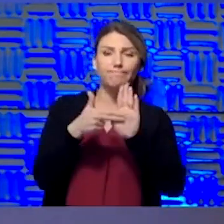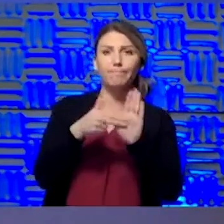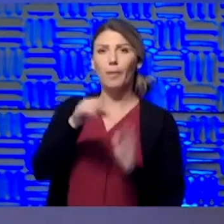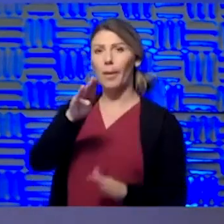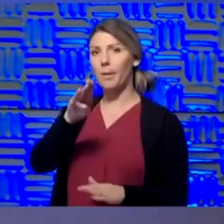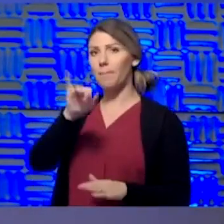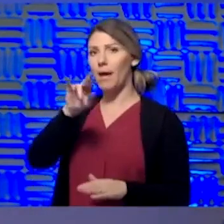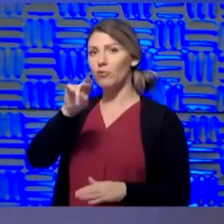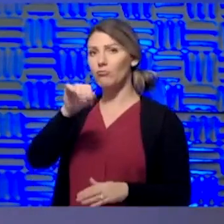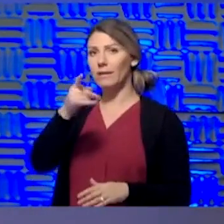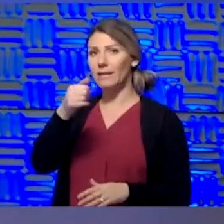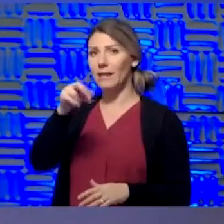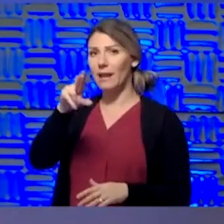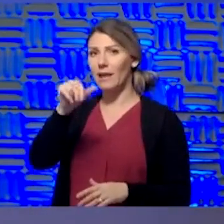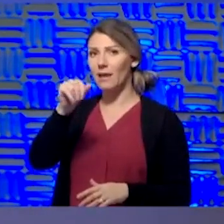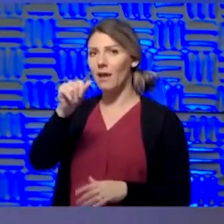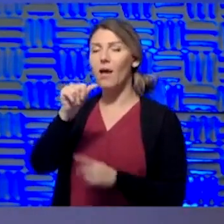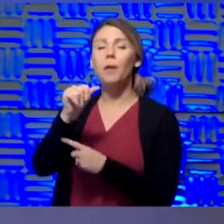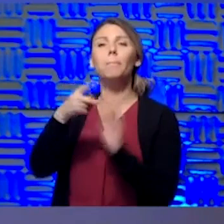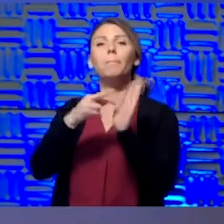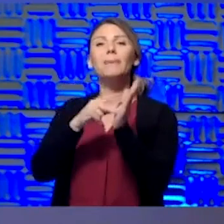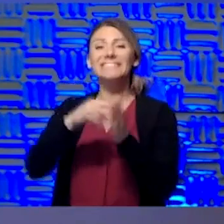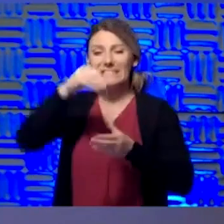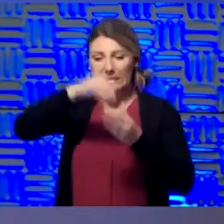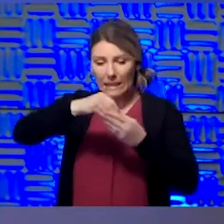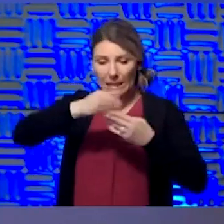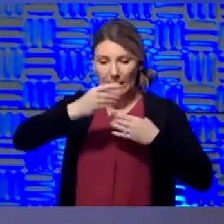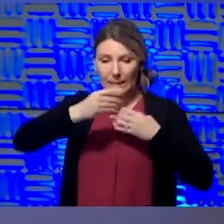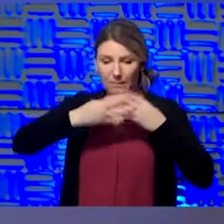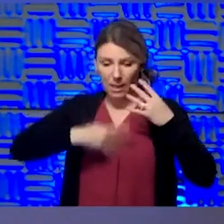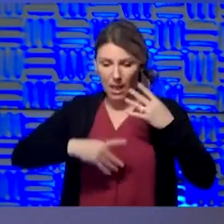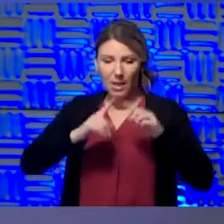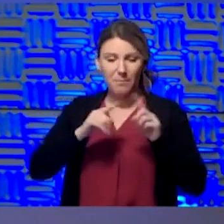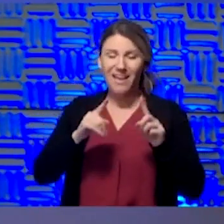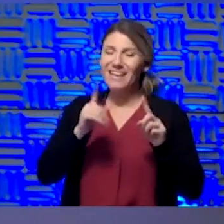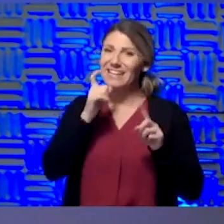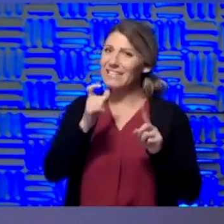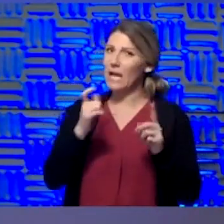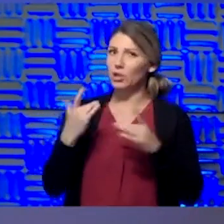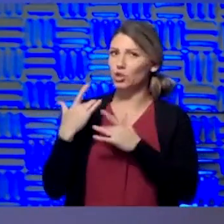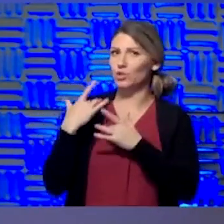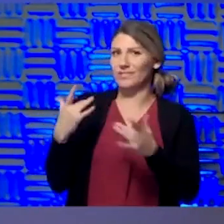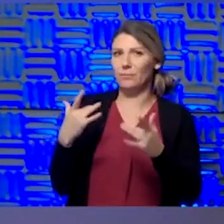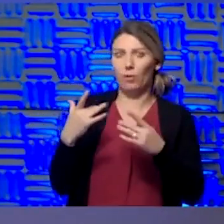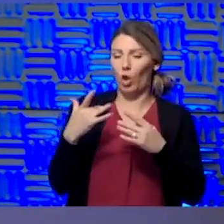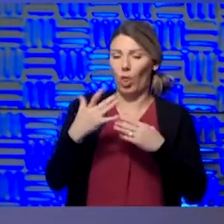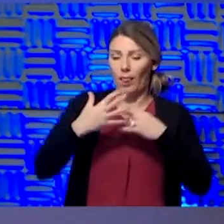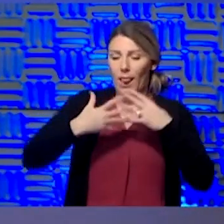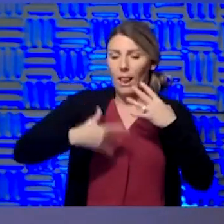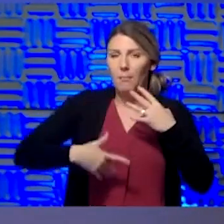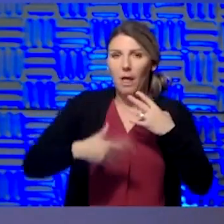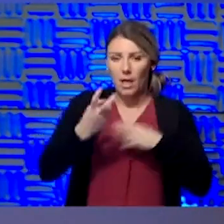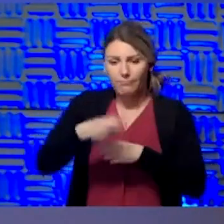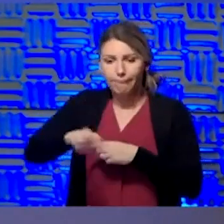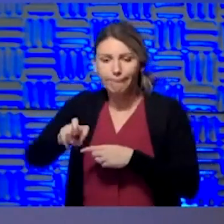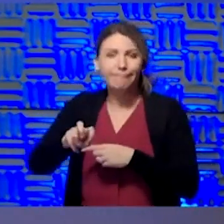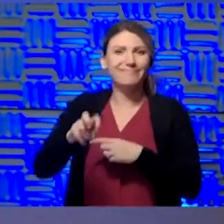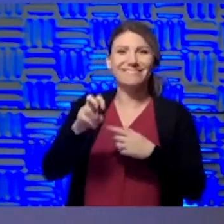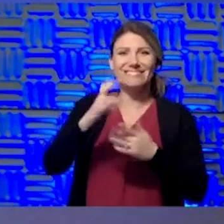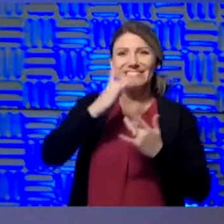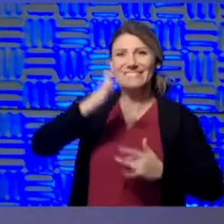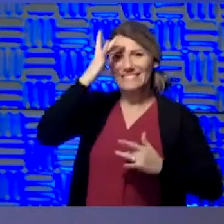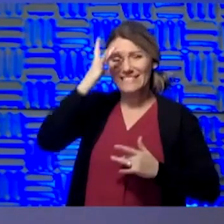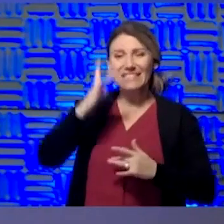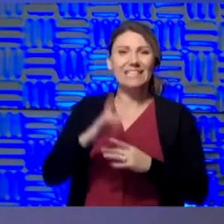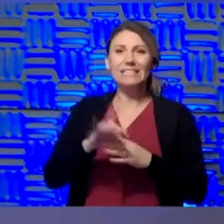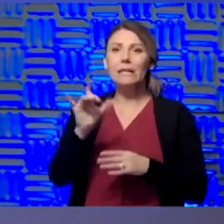the virus is in the blood. But it's not the typical blood-borne infection like you think with hepatitis C, hepatitis B, HIV. So